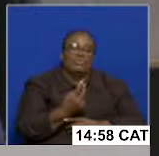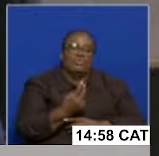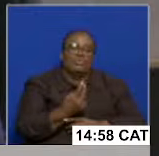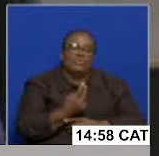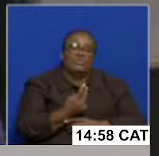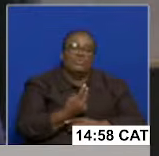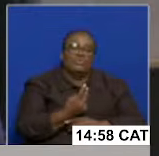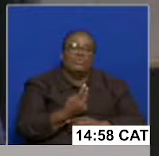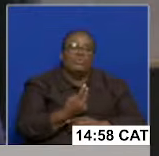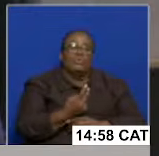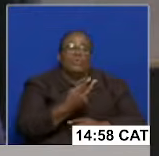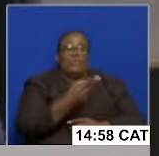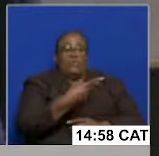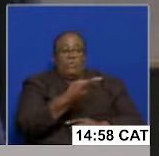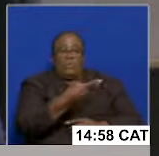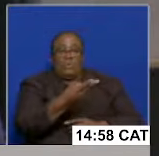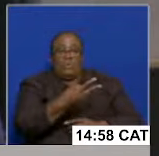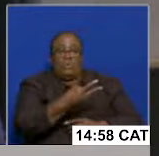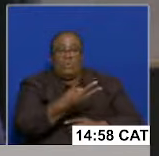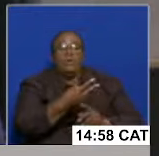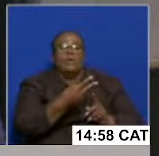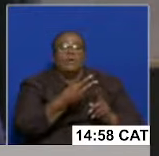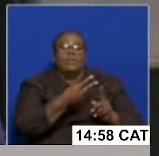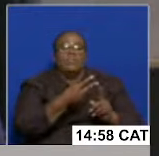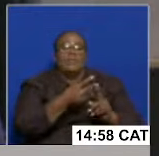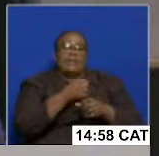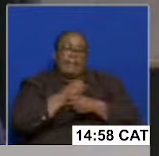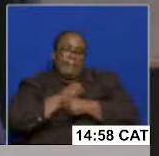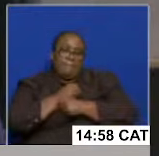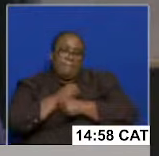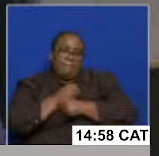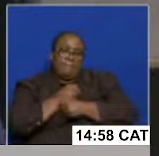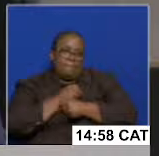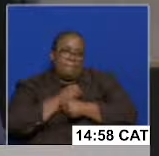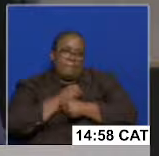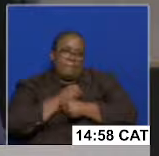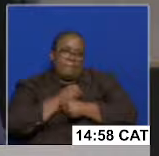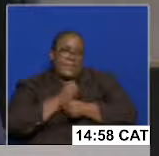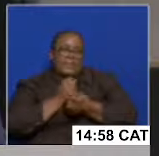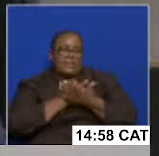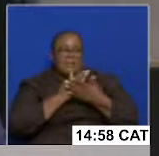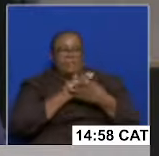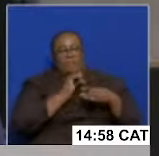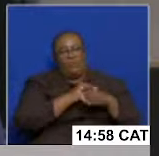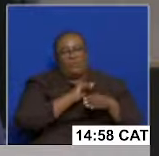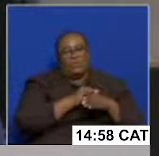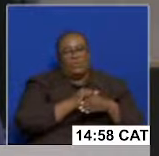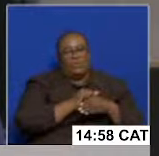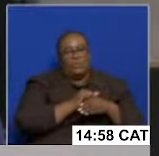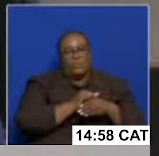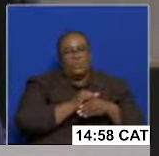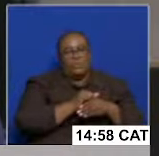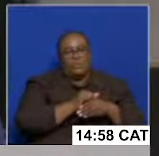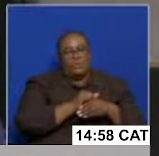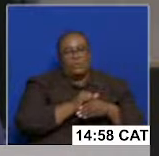stones. Looks like it was a classic case of there being no honor amongst thieves,